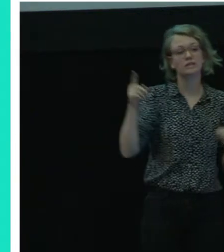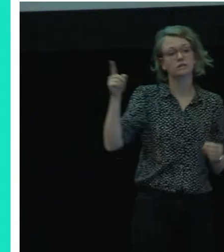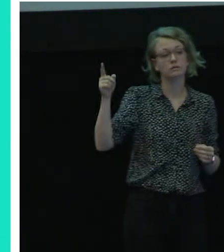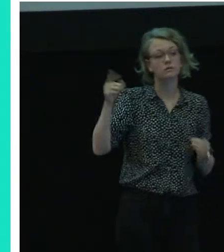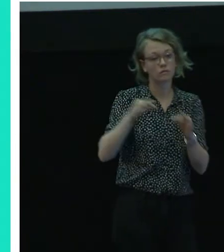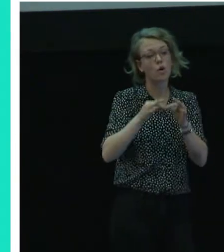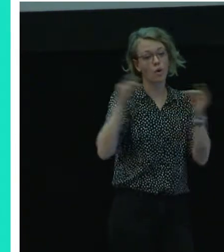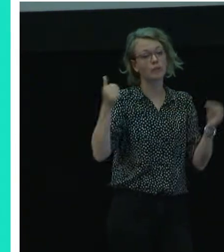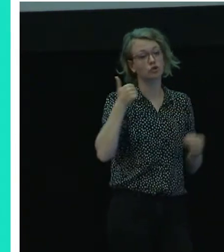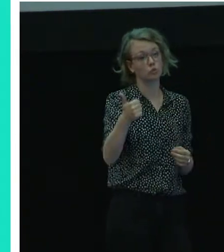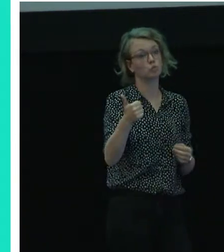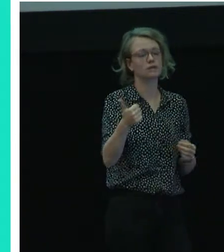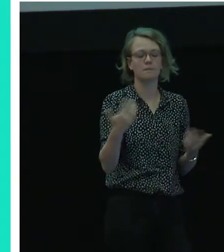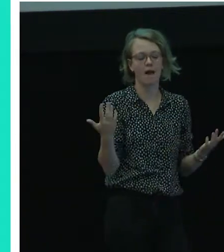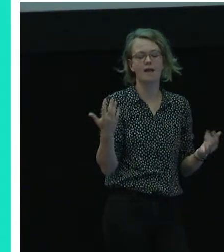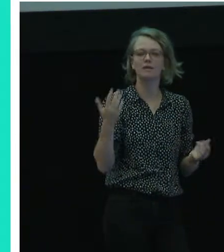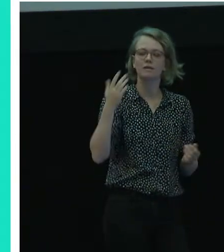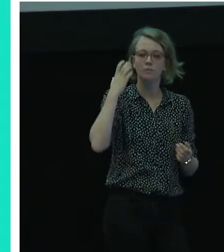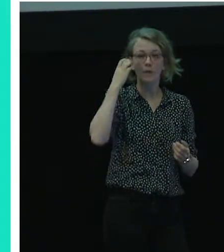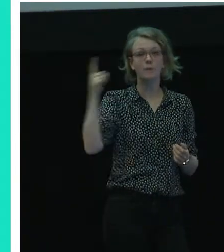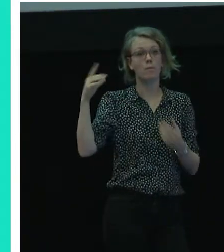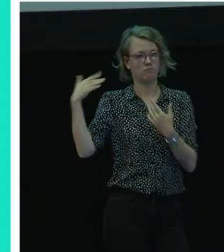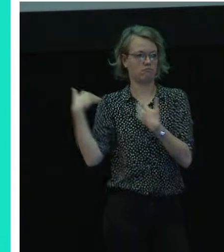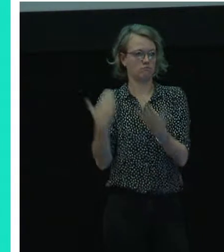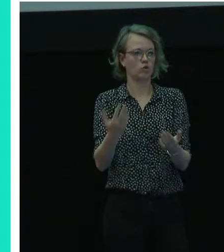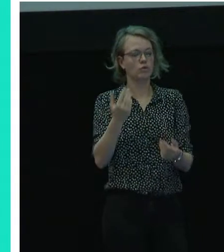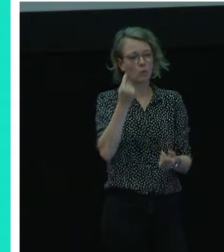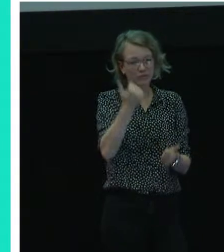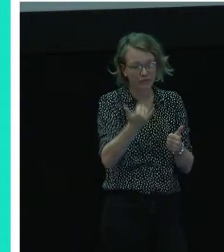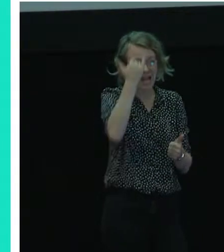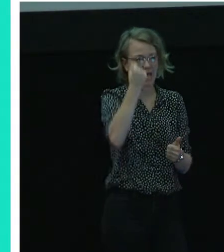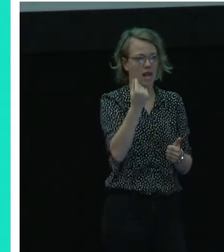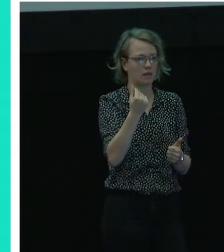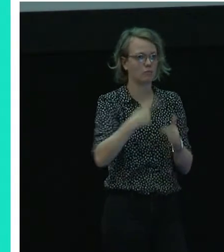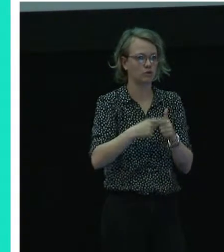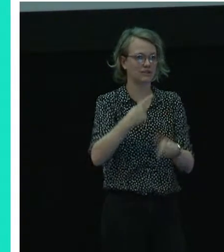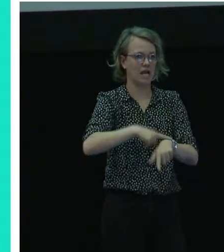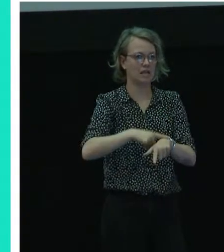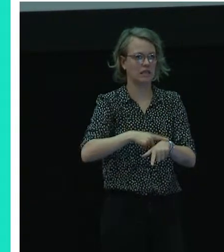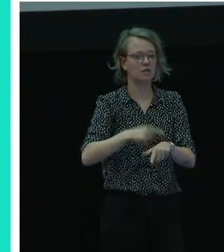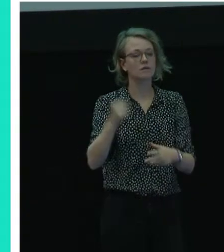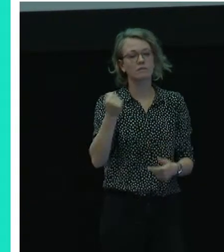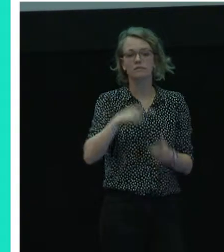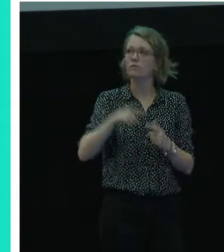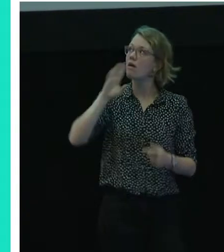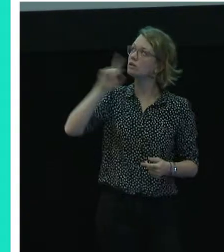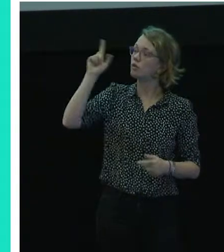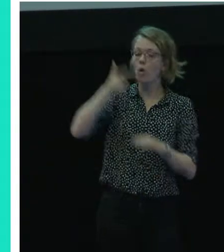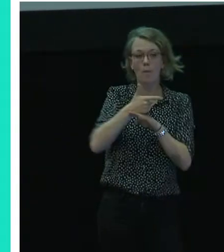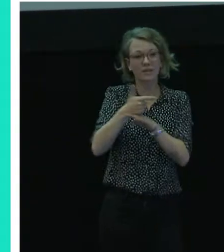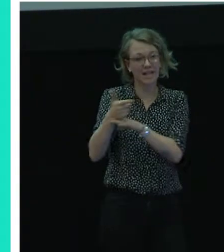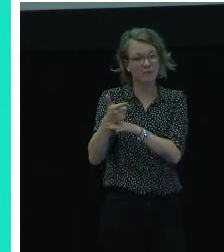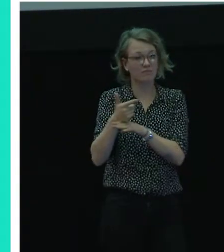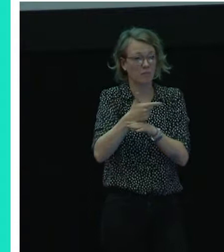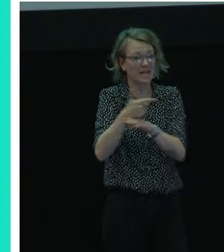much. This is a very good solution, but the problem is that it costs a lot of time and